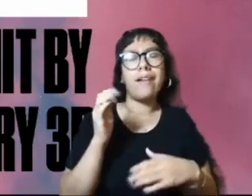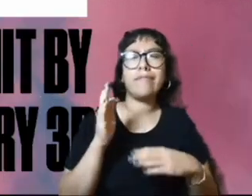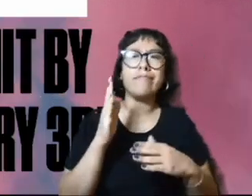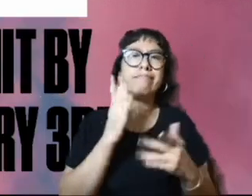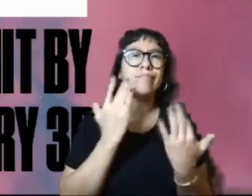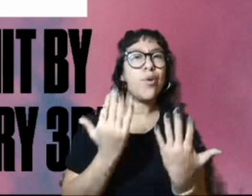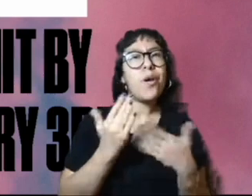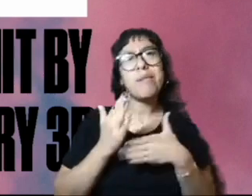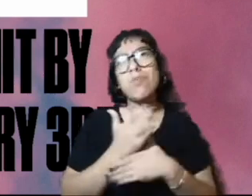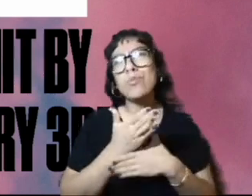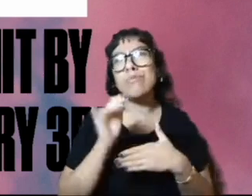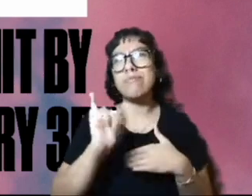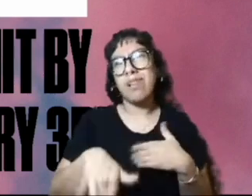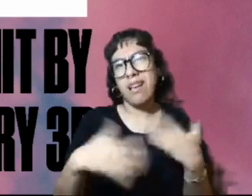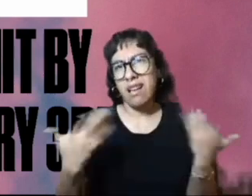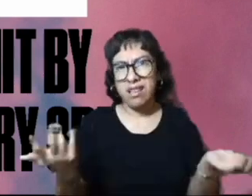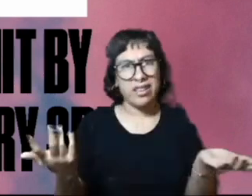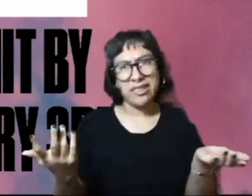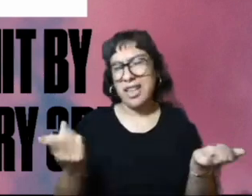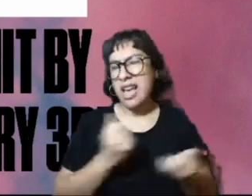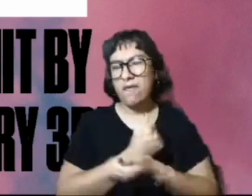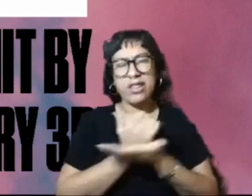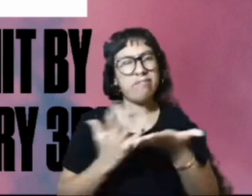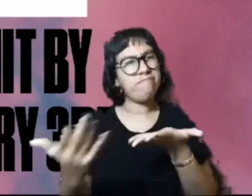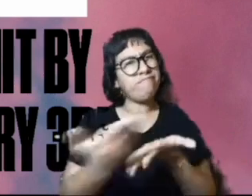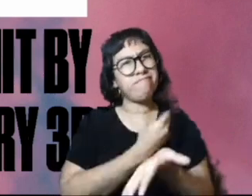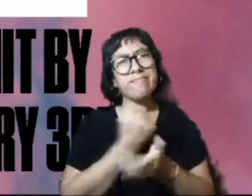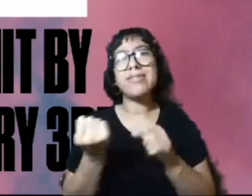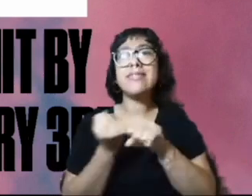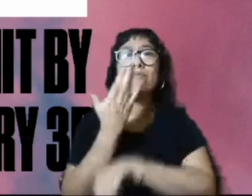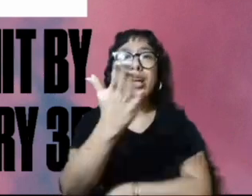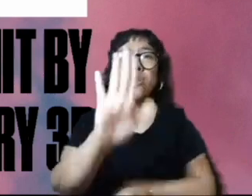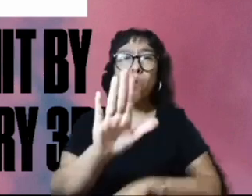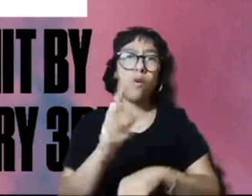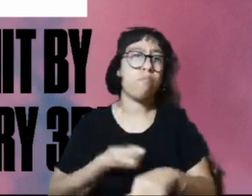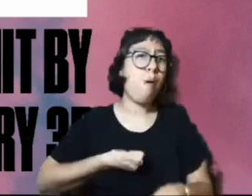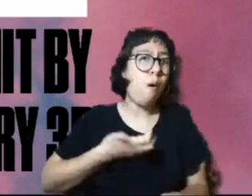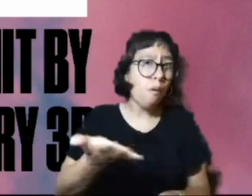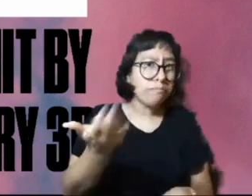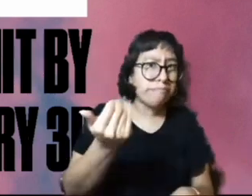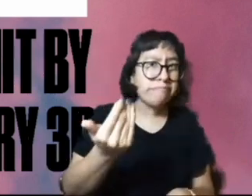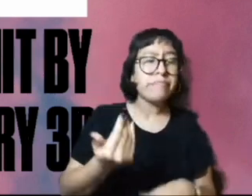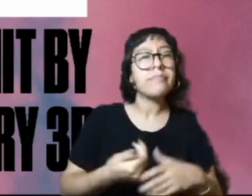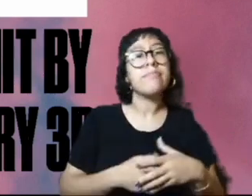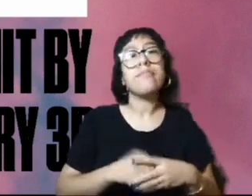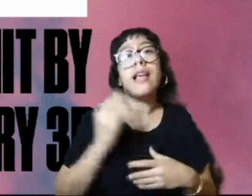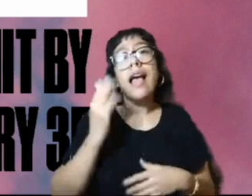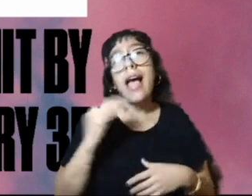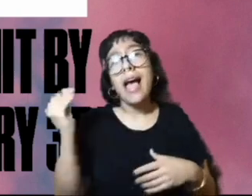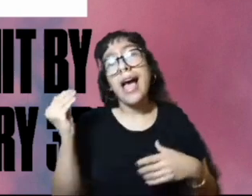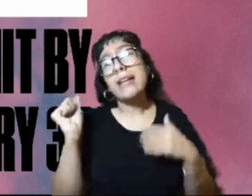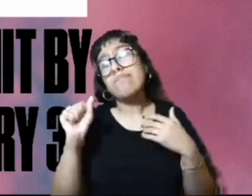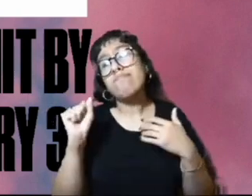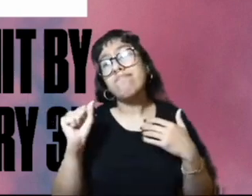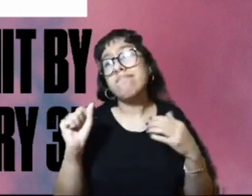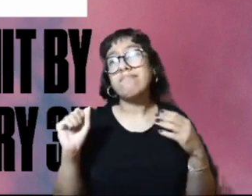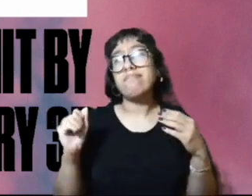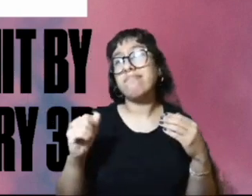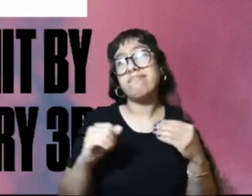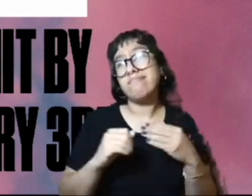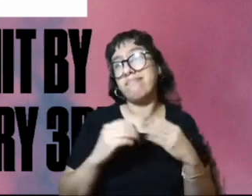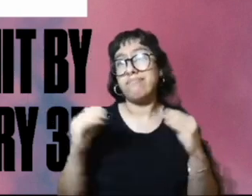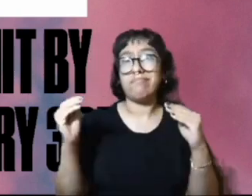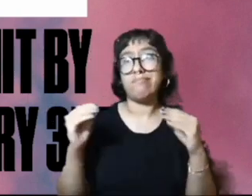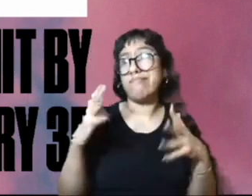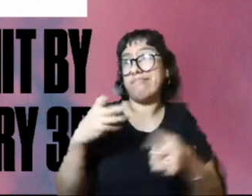things. Just send in your work. We can't wait to get into it with you. And yeah, without further ado, I